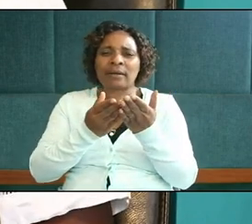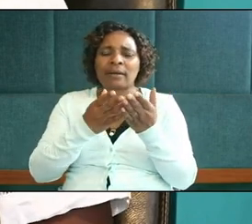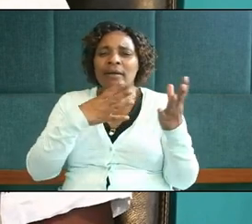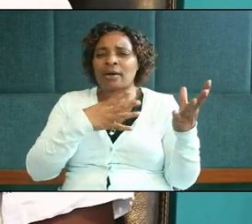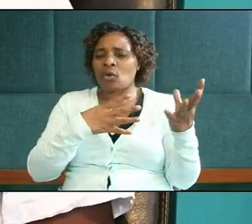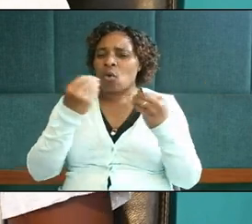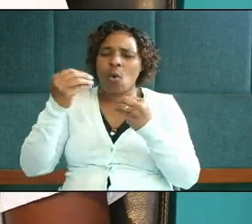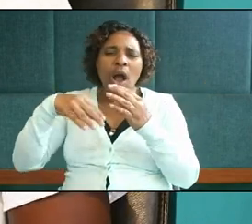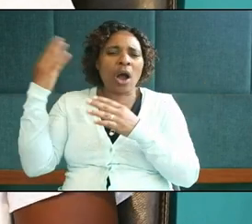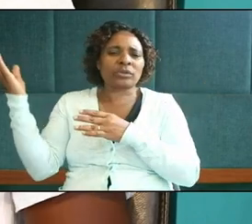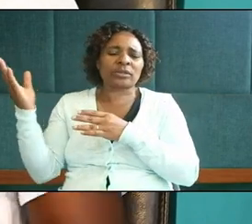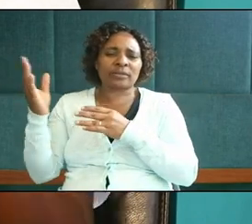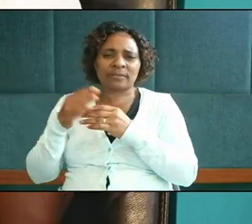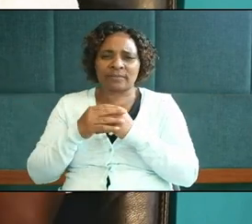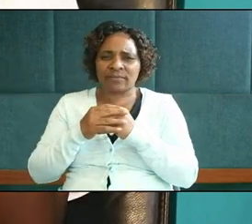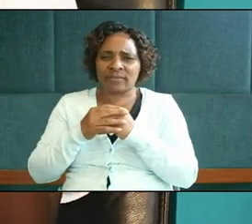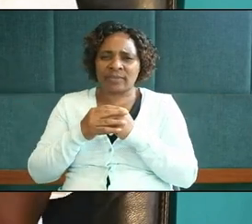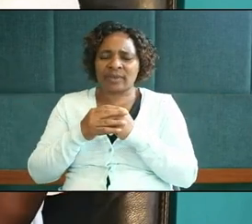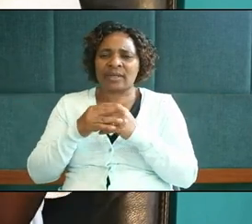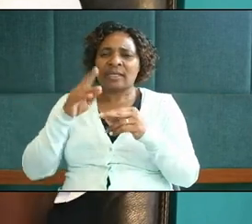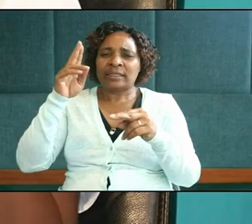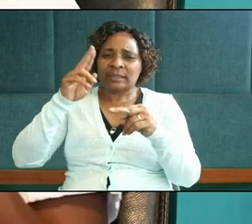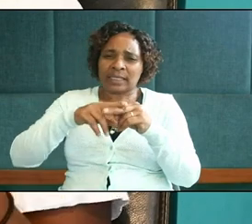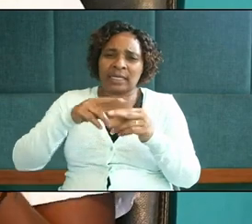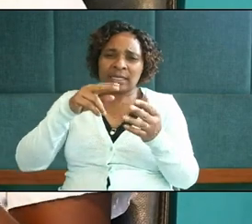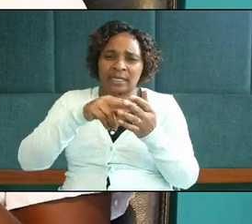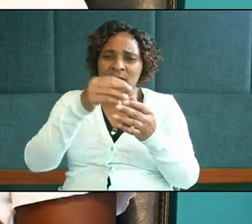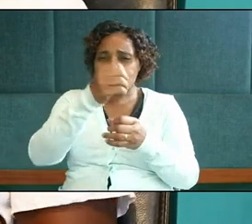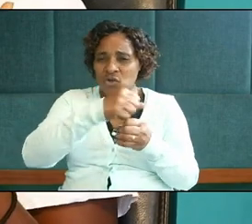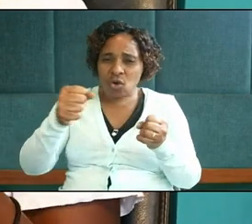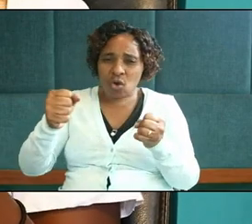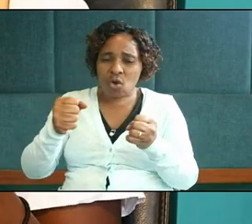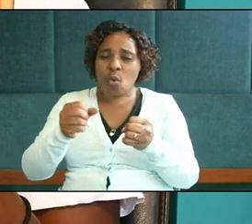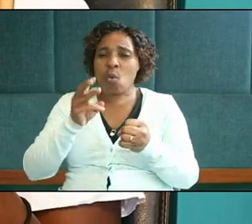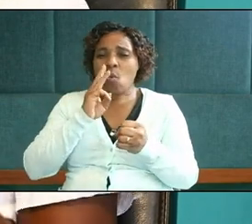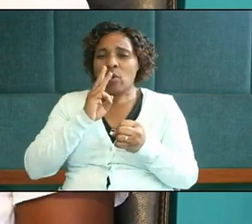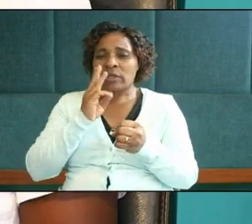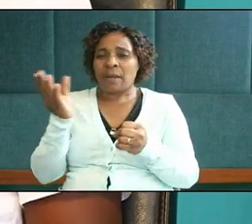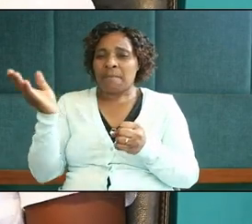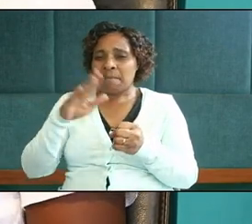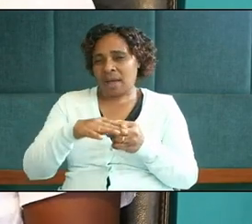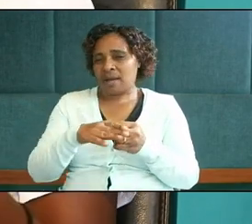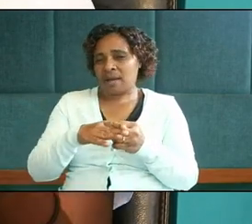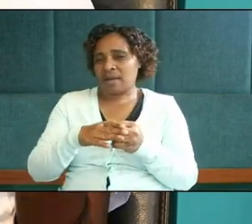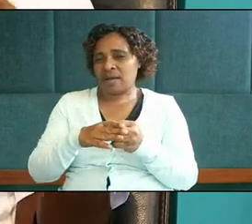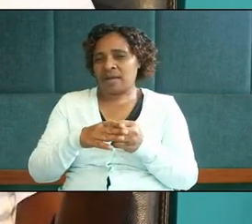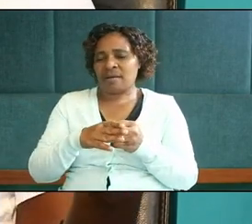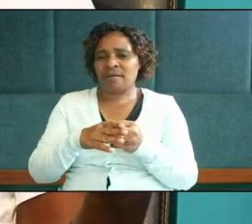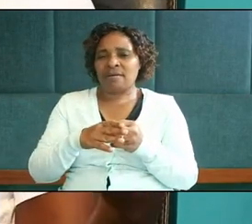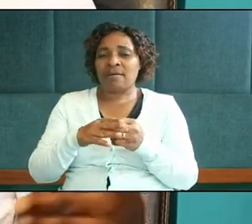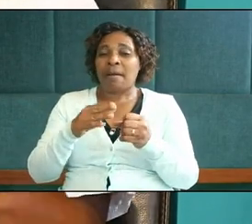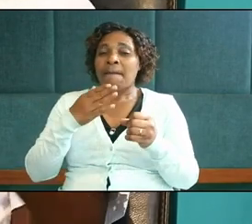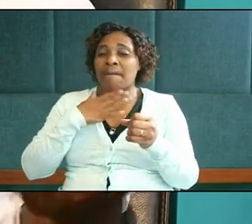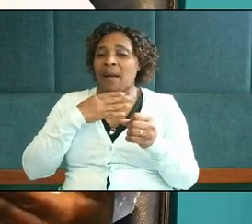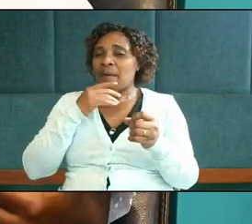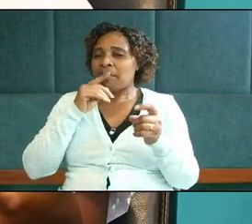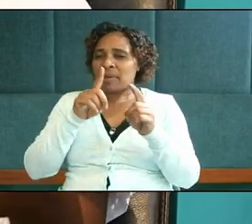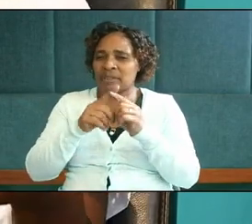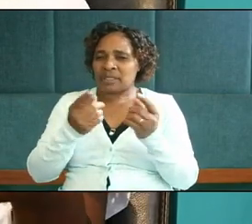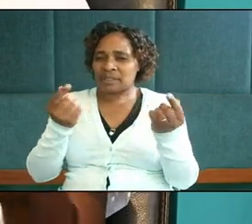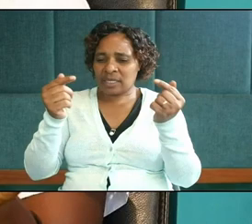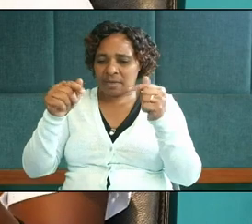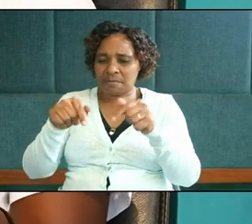out. Go, stand at the door, drink water, come right. back. Mm-hmm. That was my parents. Yes. So my brothers came